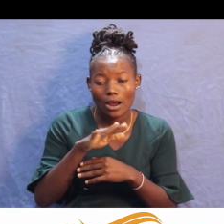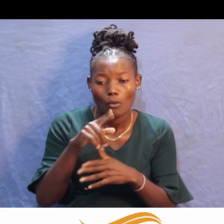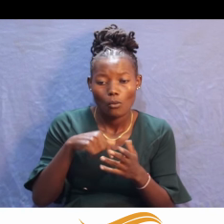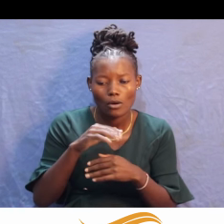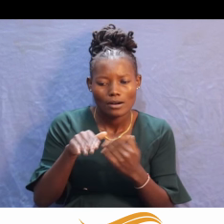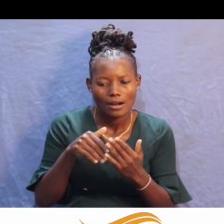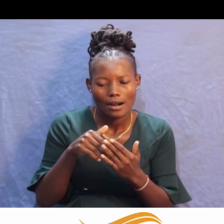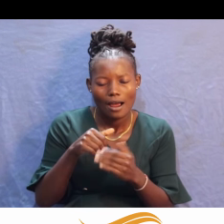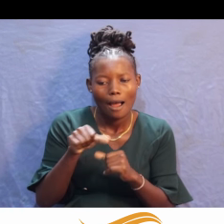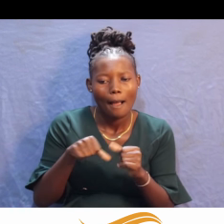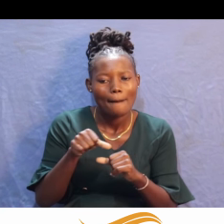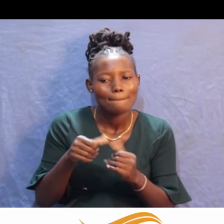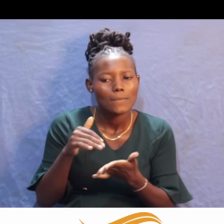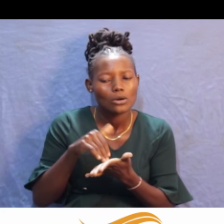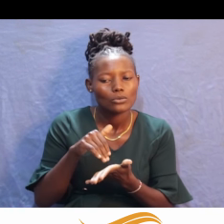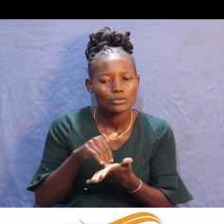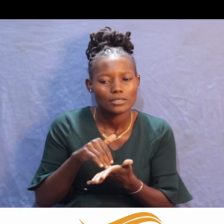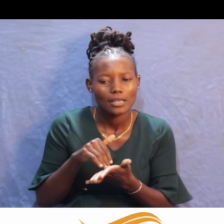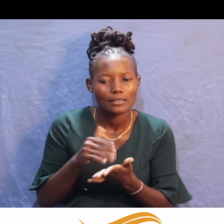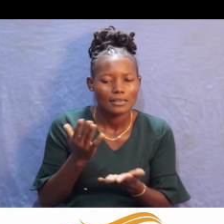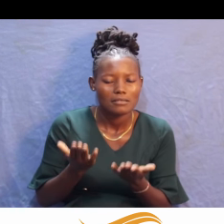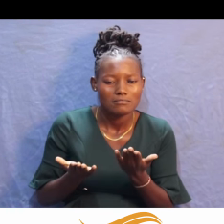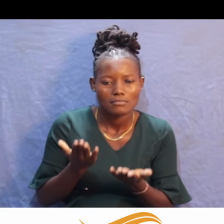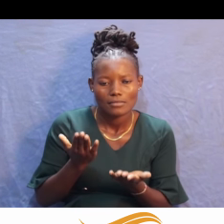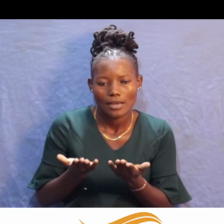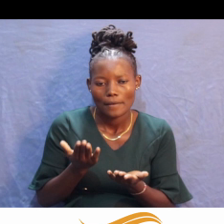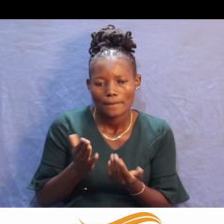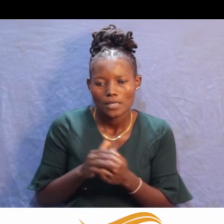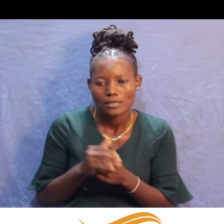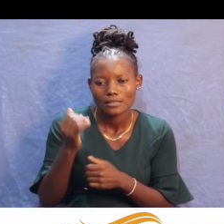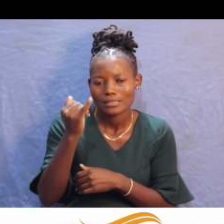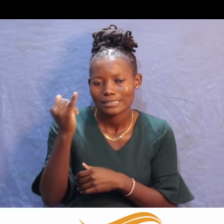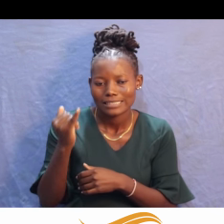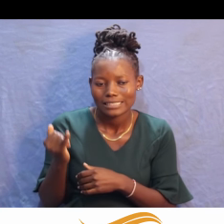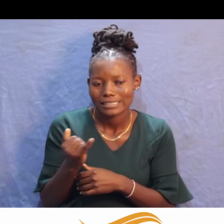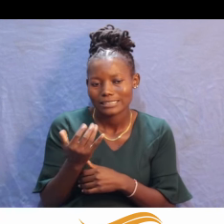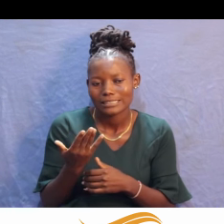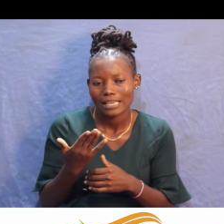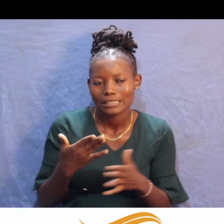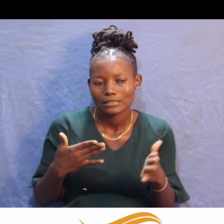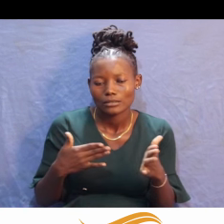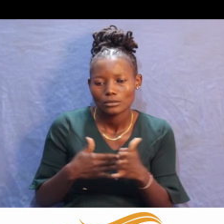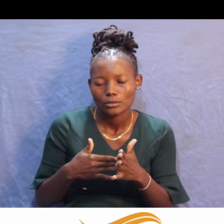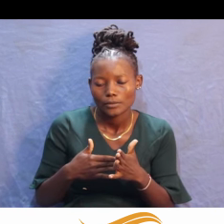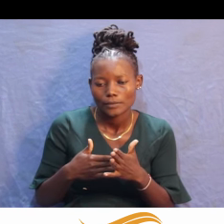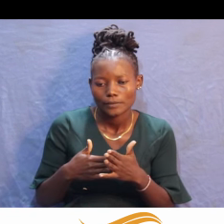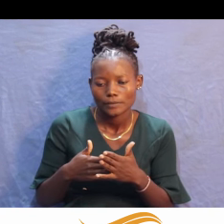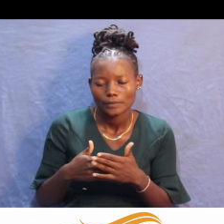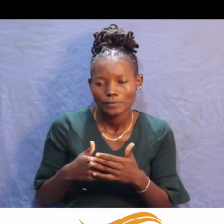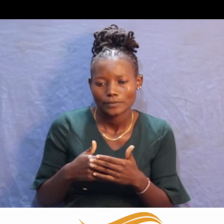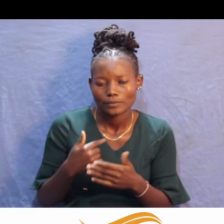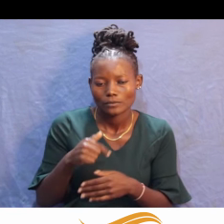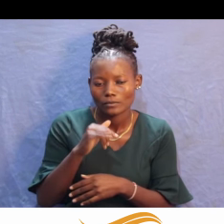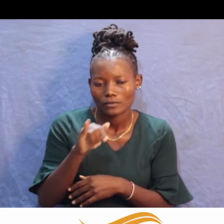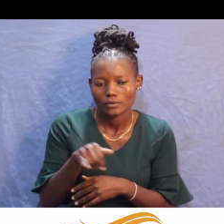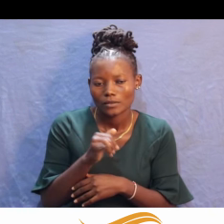no matter, again, what race, where you live, is designed to burn this type of fuel. Now, we